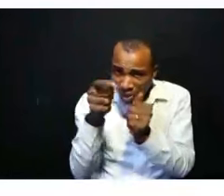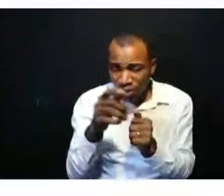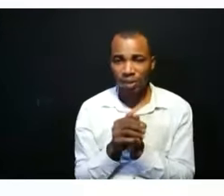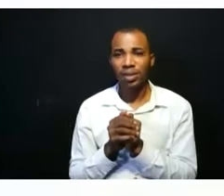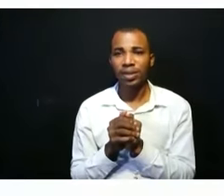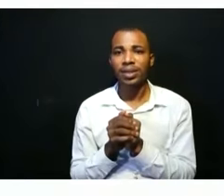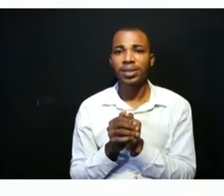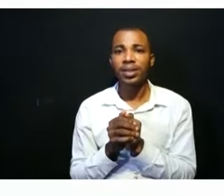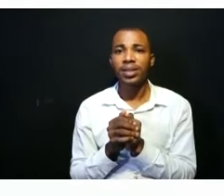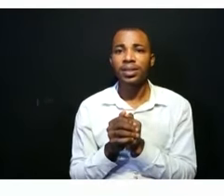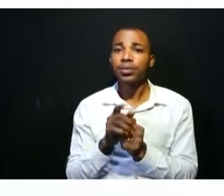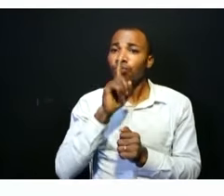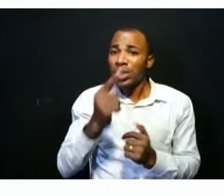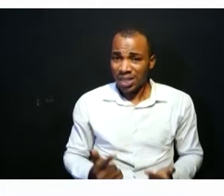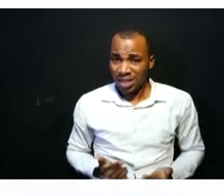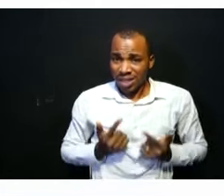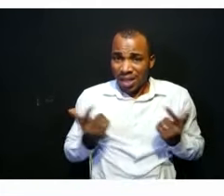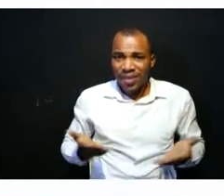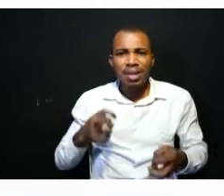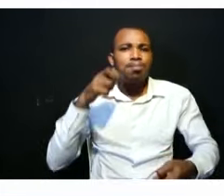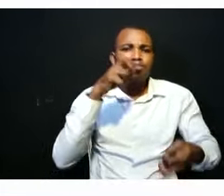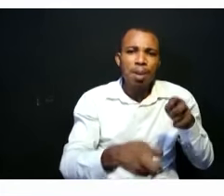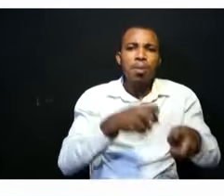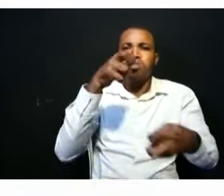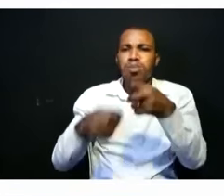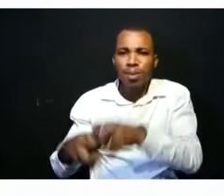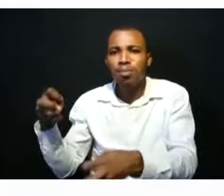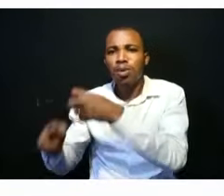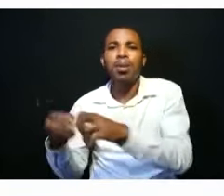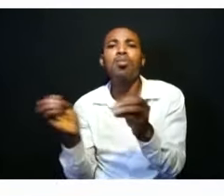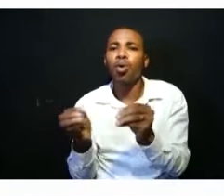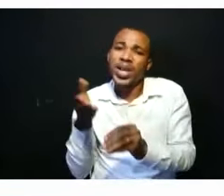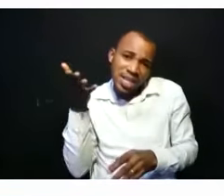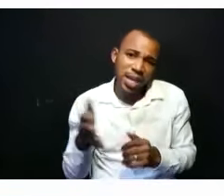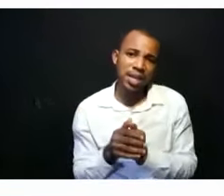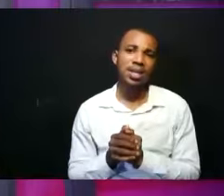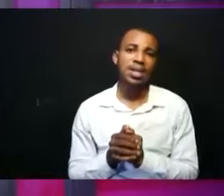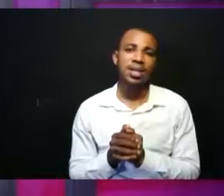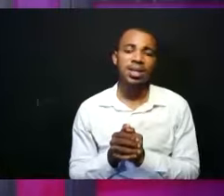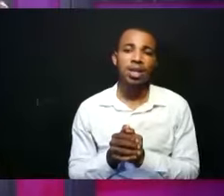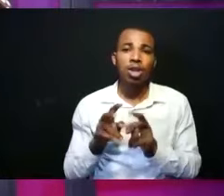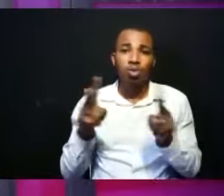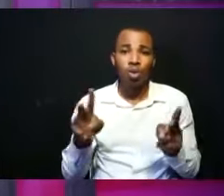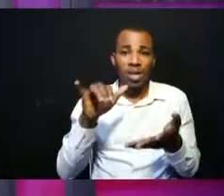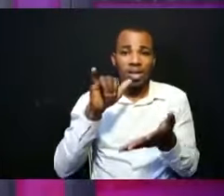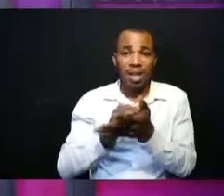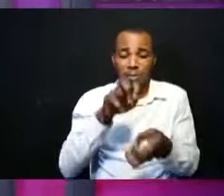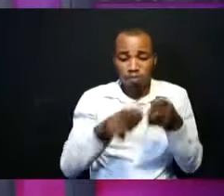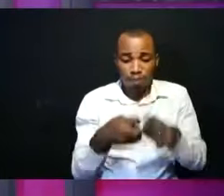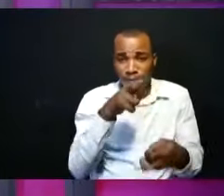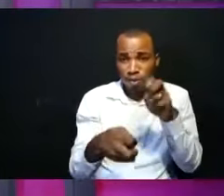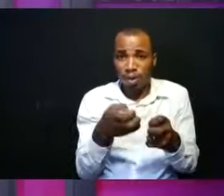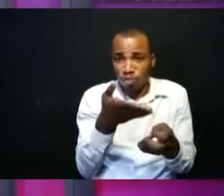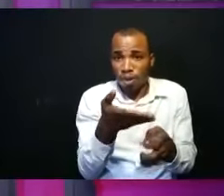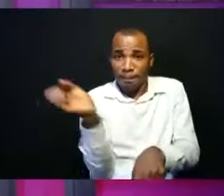We have said that life is full of challenges. And it is because of these challenges that brings victories.